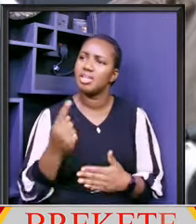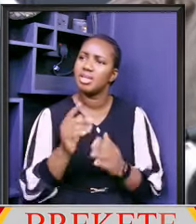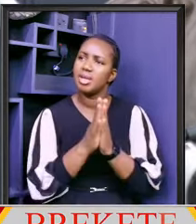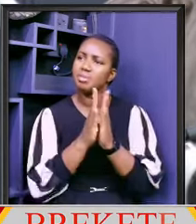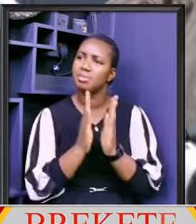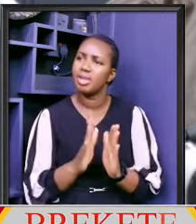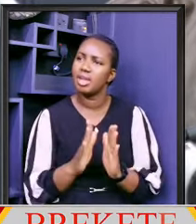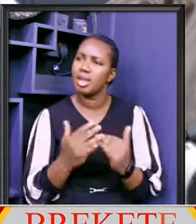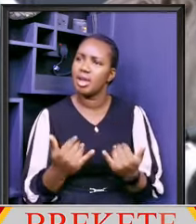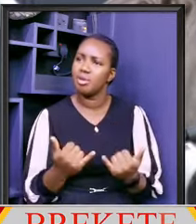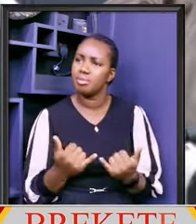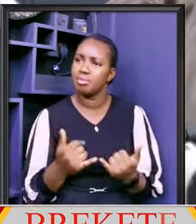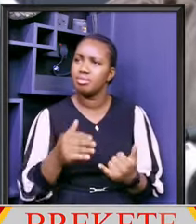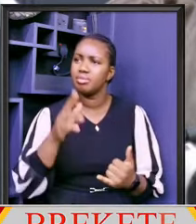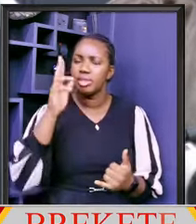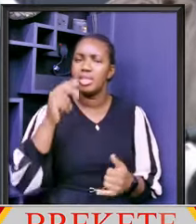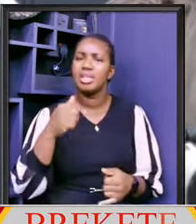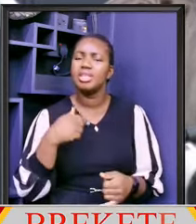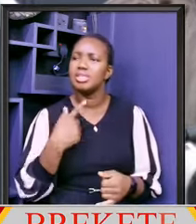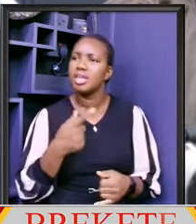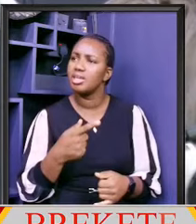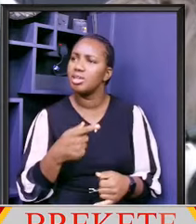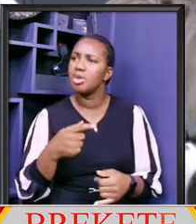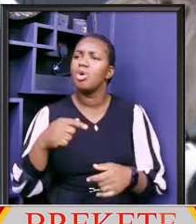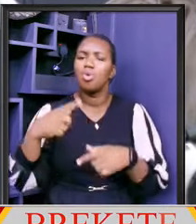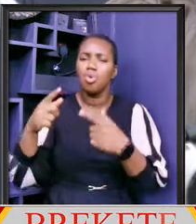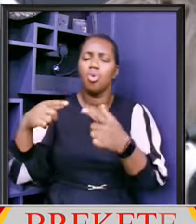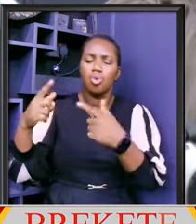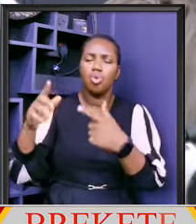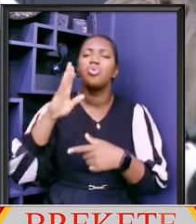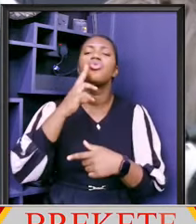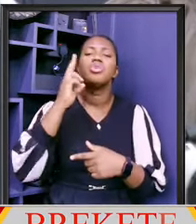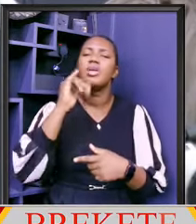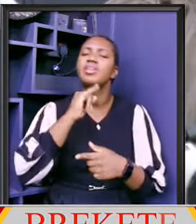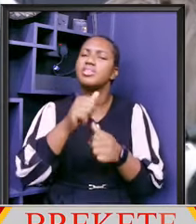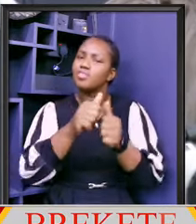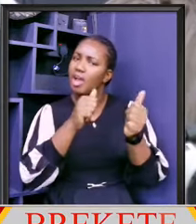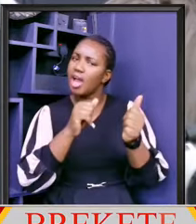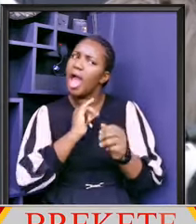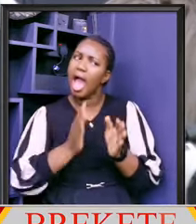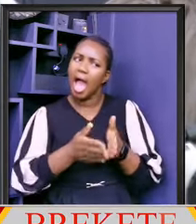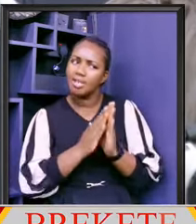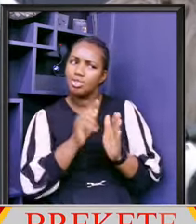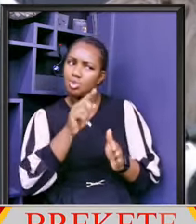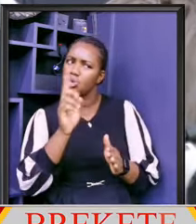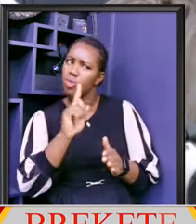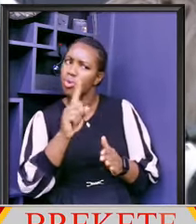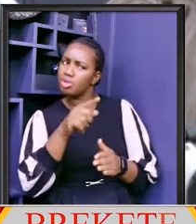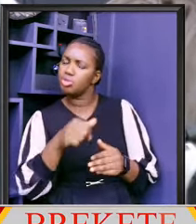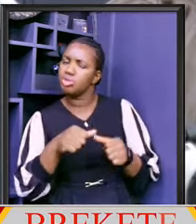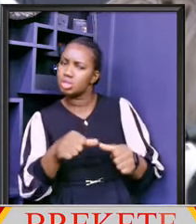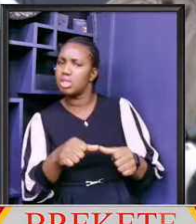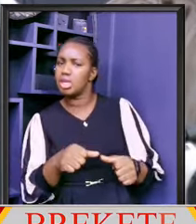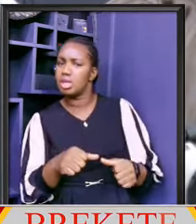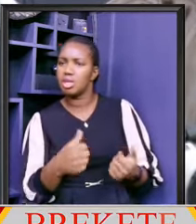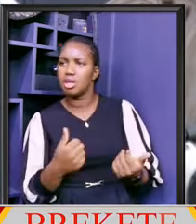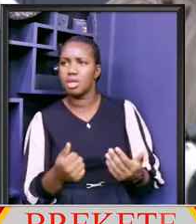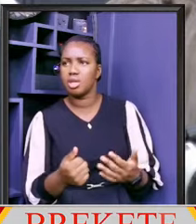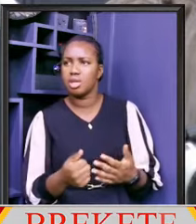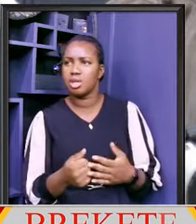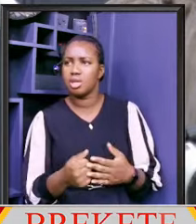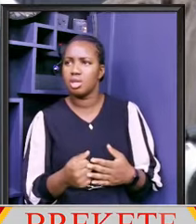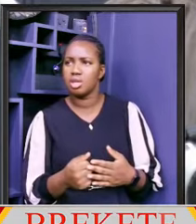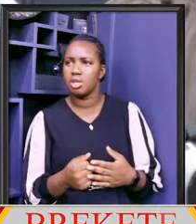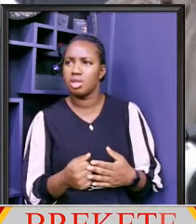now, he say, go, because your hotel is far. I say, you are staying. He say, Zem. I say, no, me, I'm in Clock Tower, famous